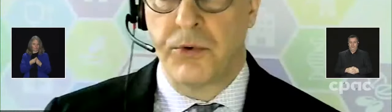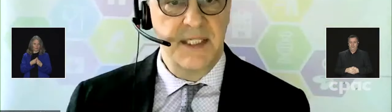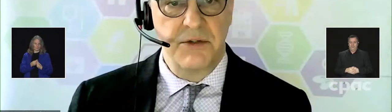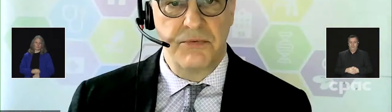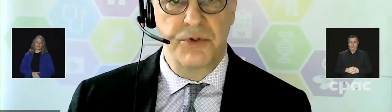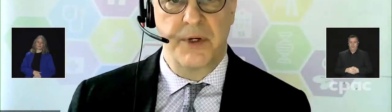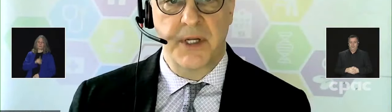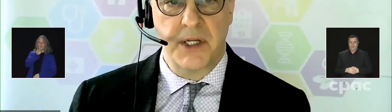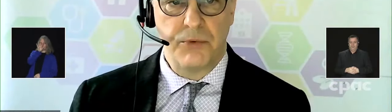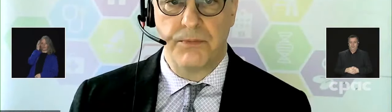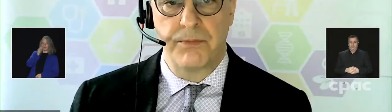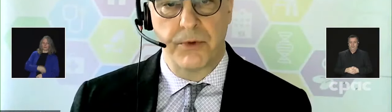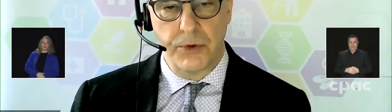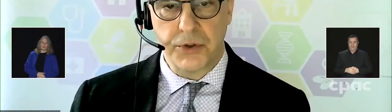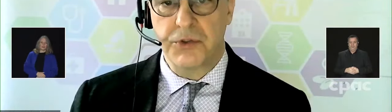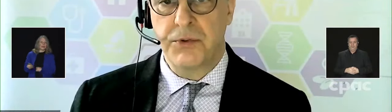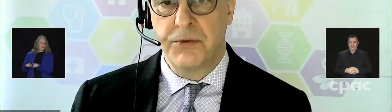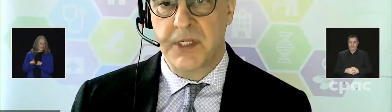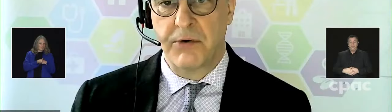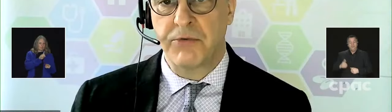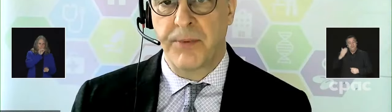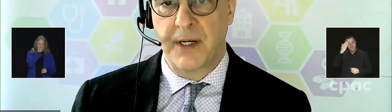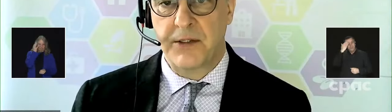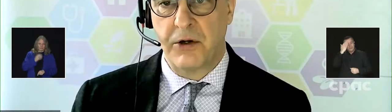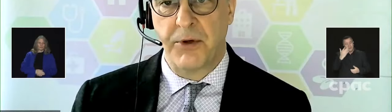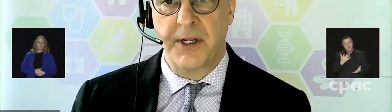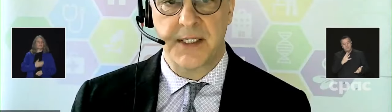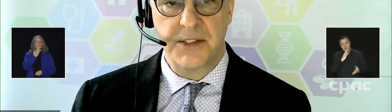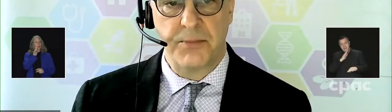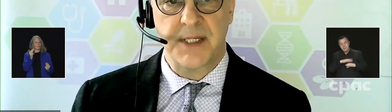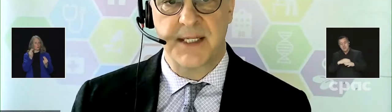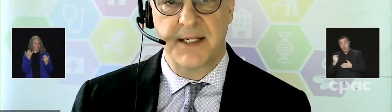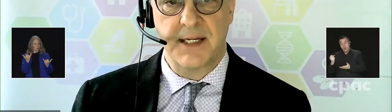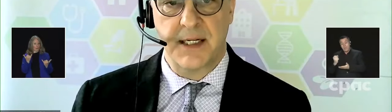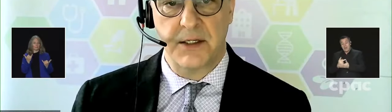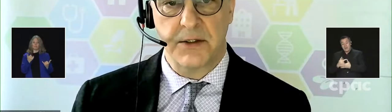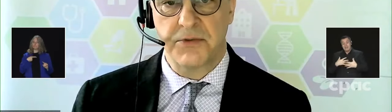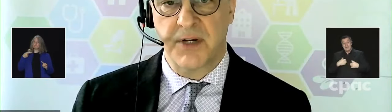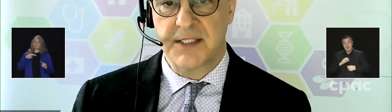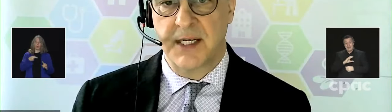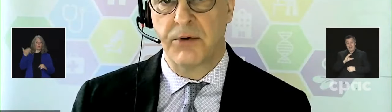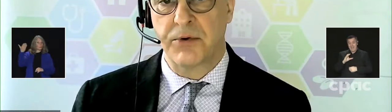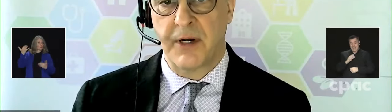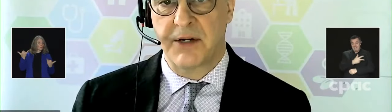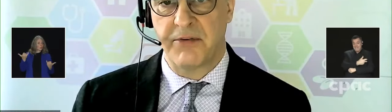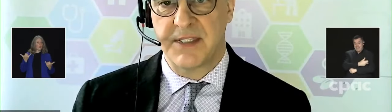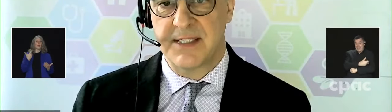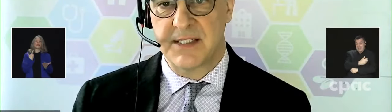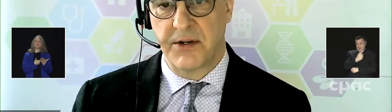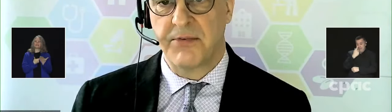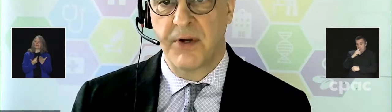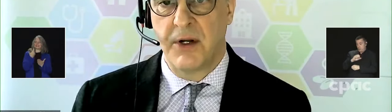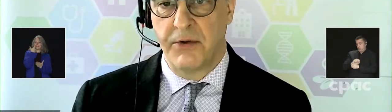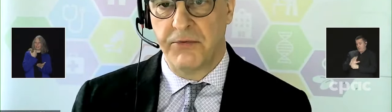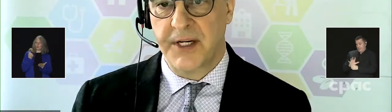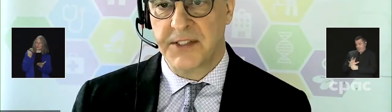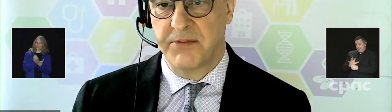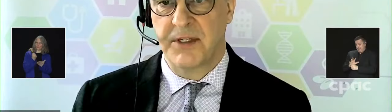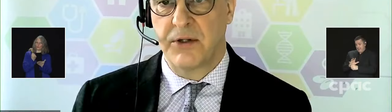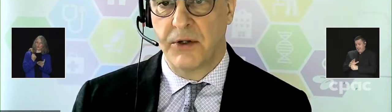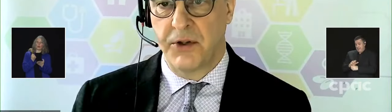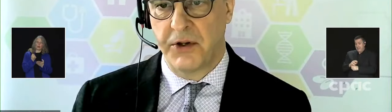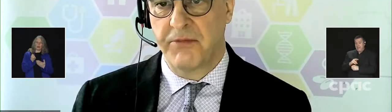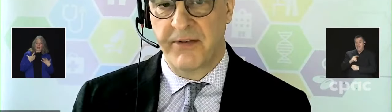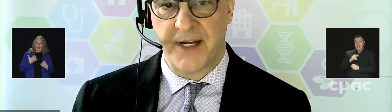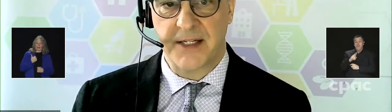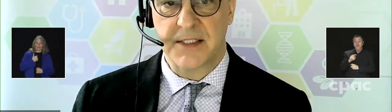Bonjour. Merci de vous joindre à nous. Aujourd'hui, nous allons vous parler de l'homologation par Santé Canada du vaccin contre la COVID-19,